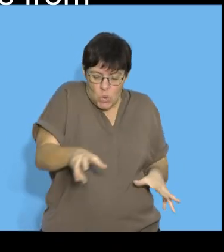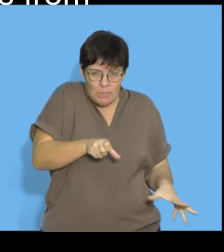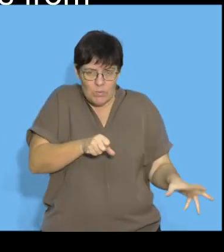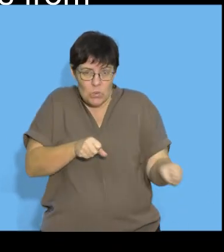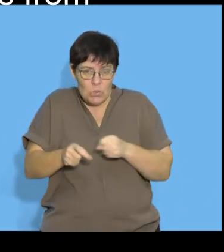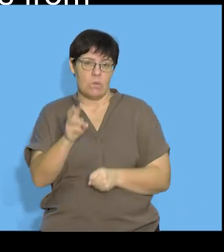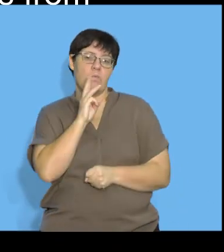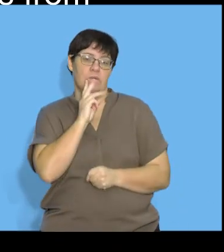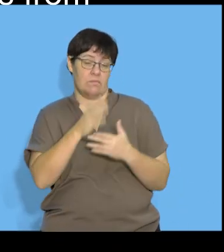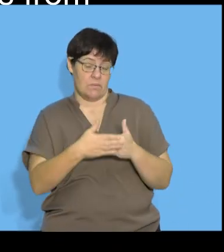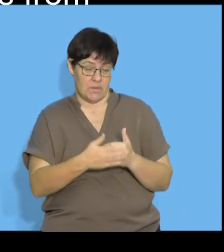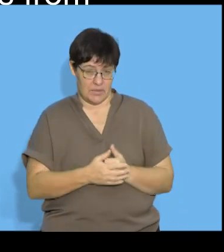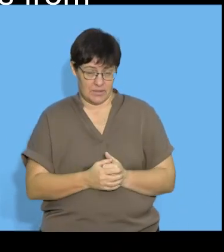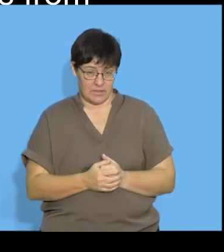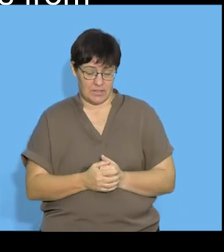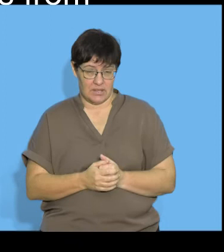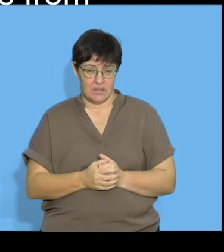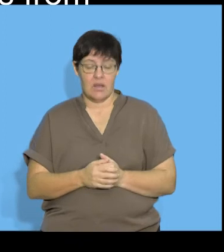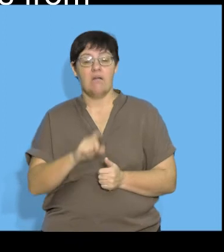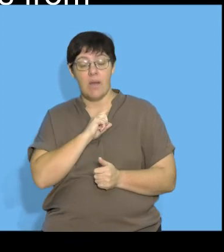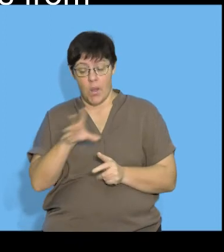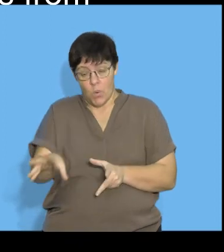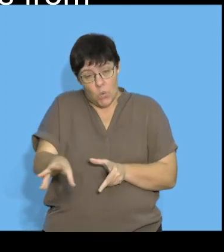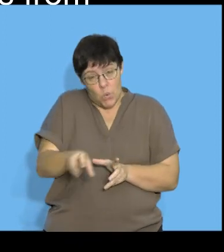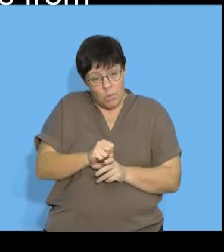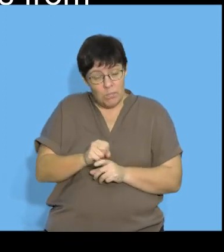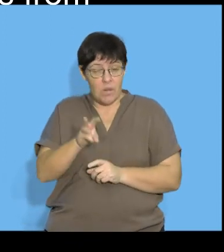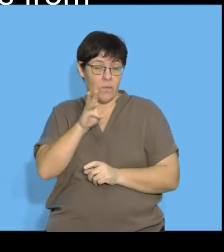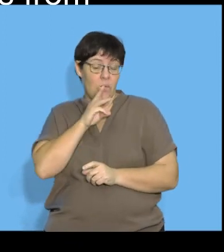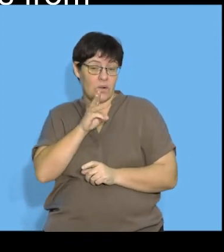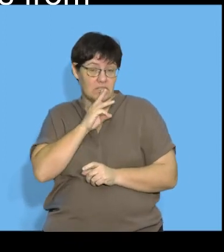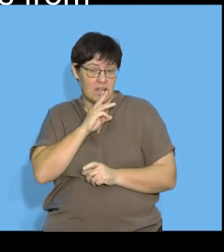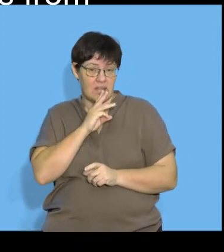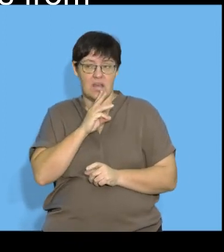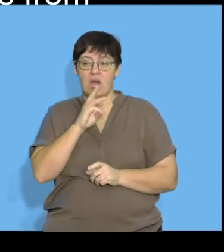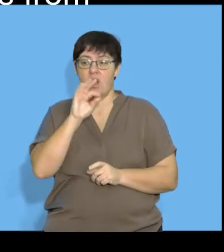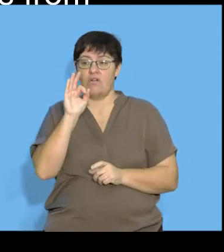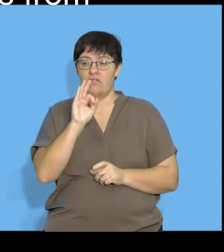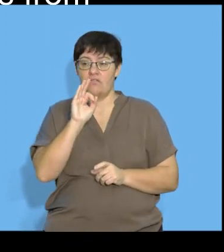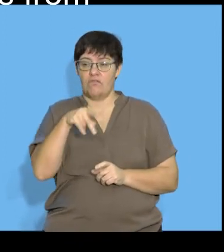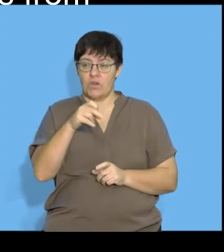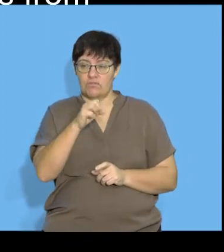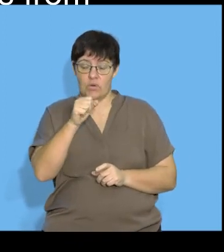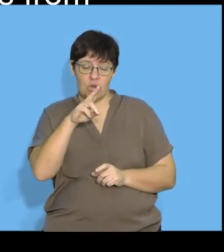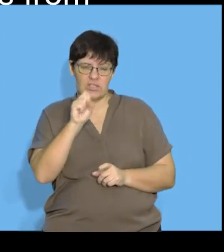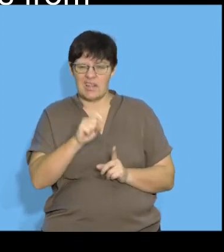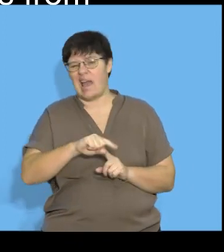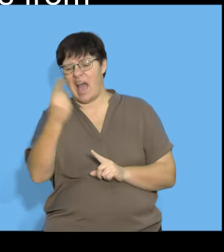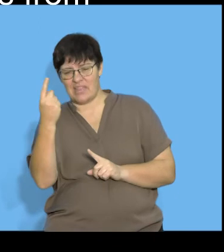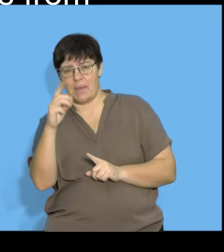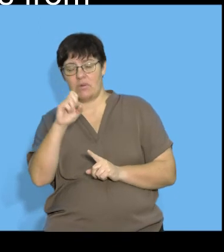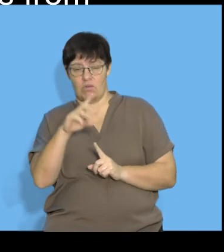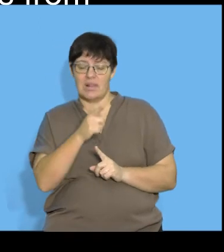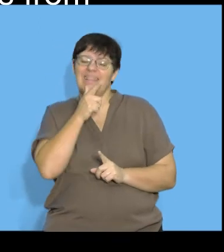It says, by aiding in the absorption of water, phosphorus, and other minerals. It's telling